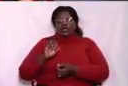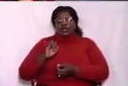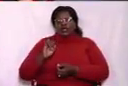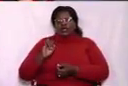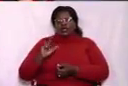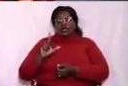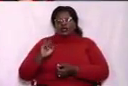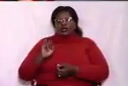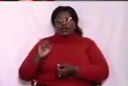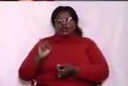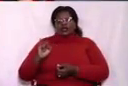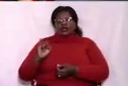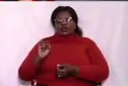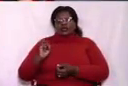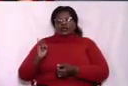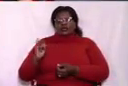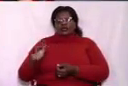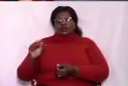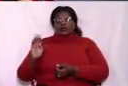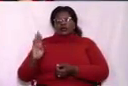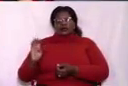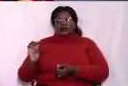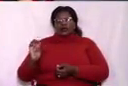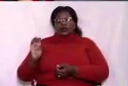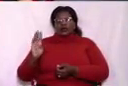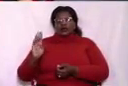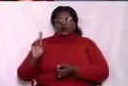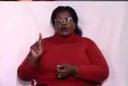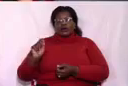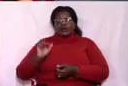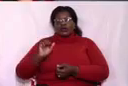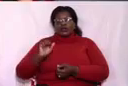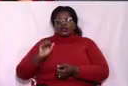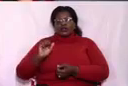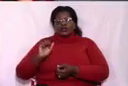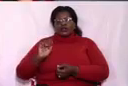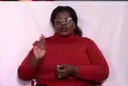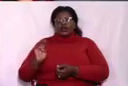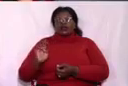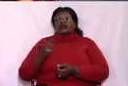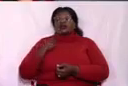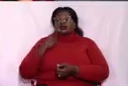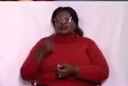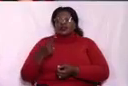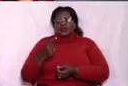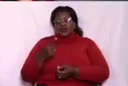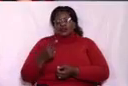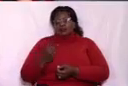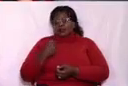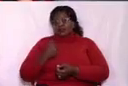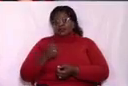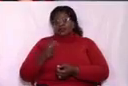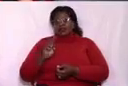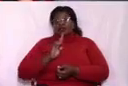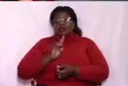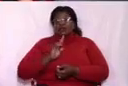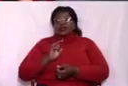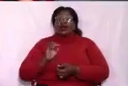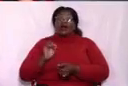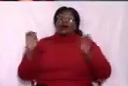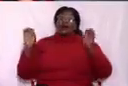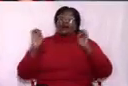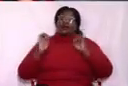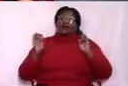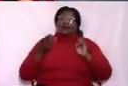your goodies to display it. Unfortunately, I can answer that for you. She didn't bring